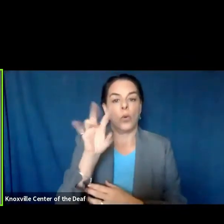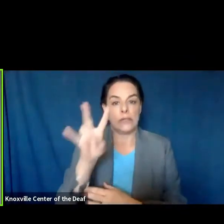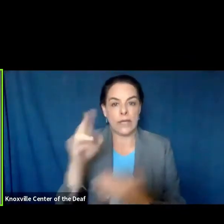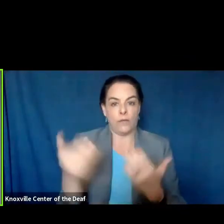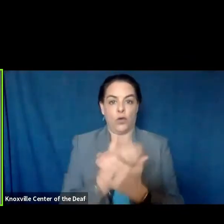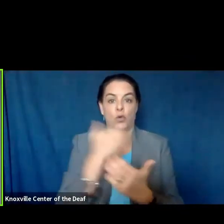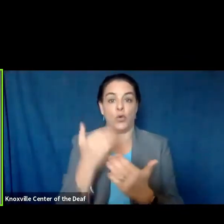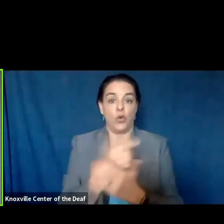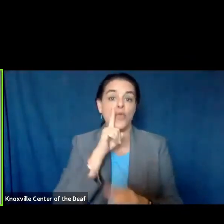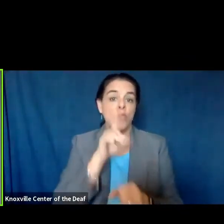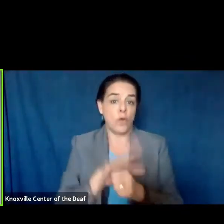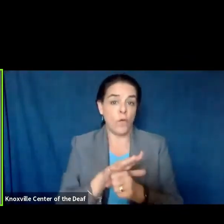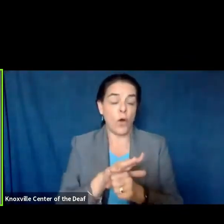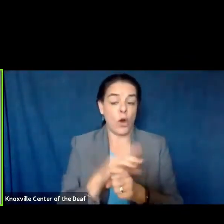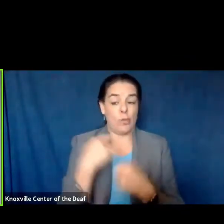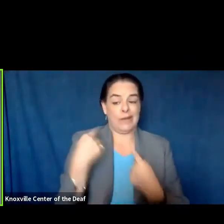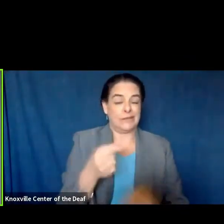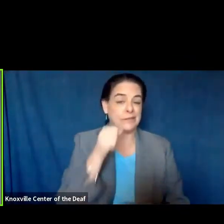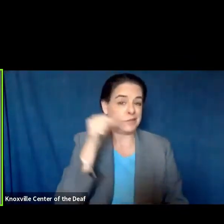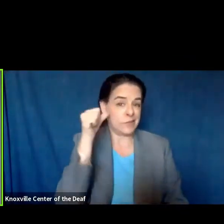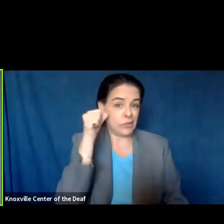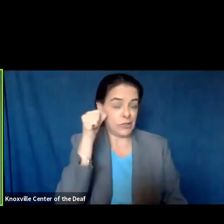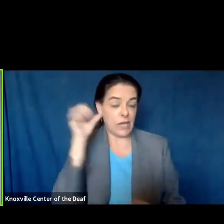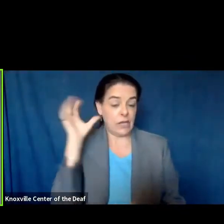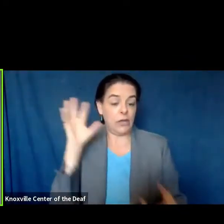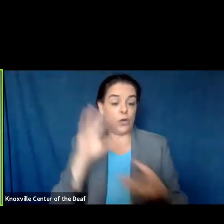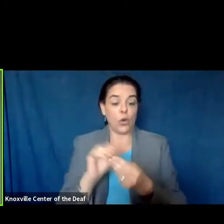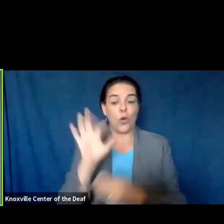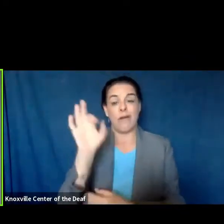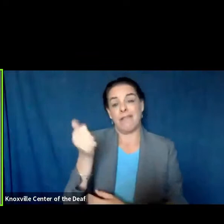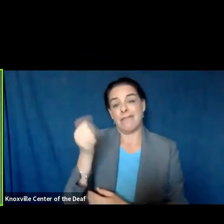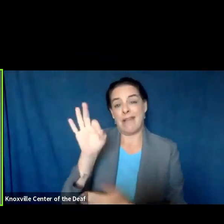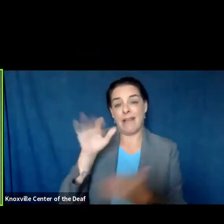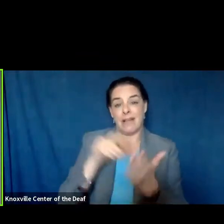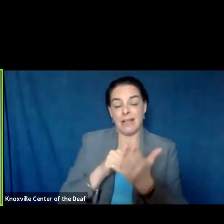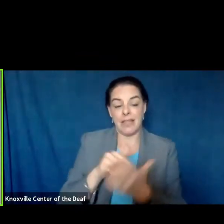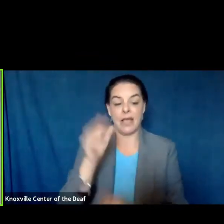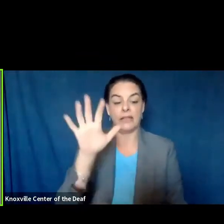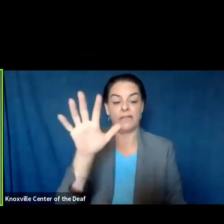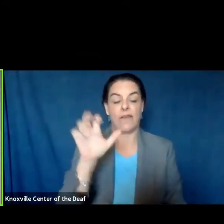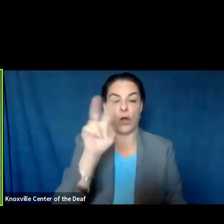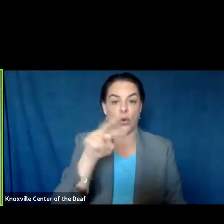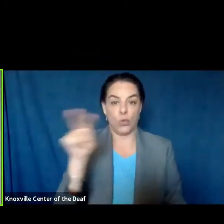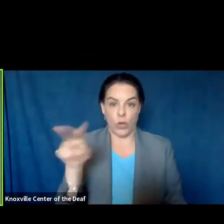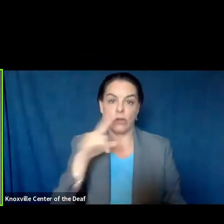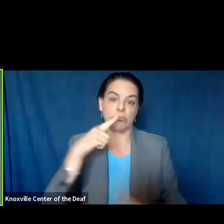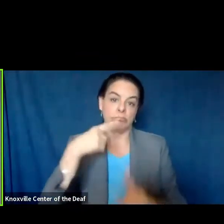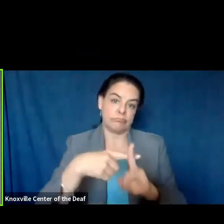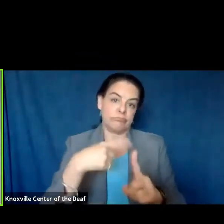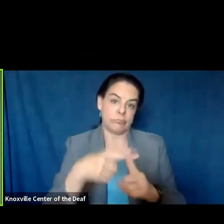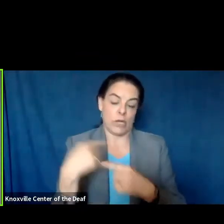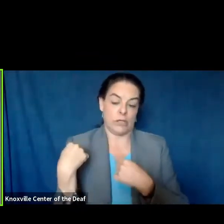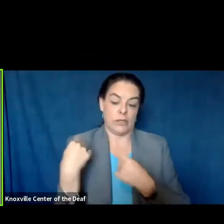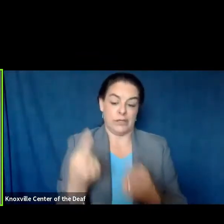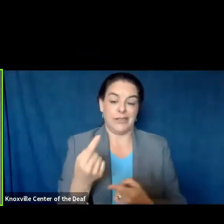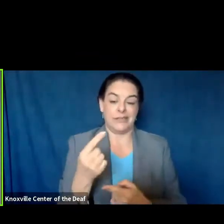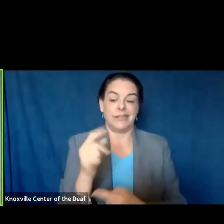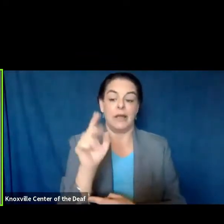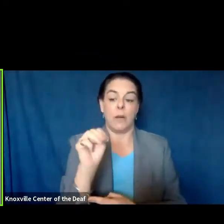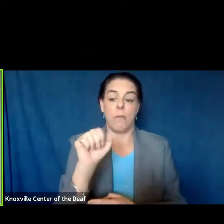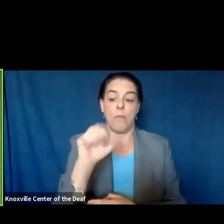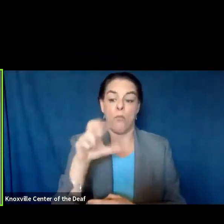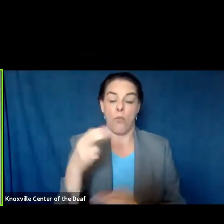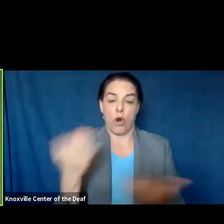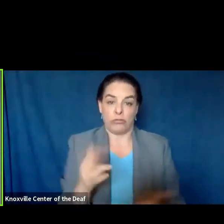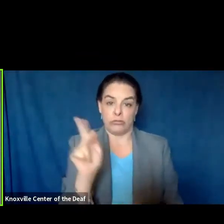confirmed cases since yesterday's report, giving us 19,522 confirmed cases of COVID-19 in Knox County since